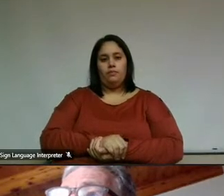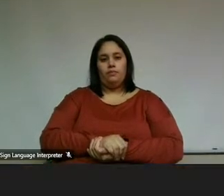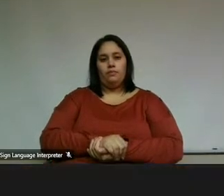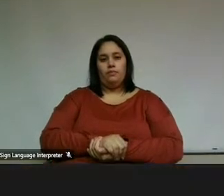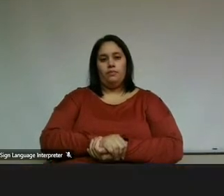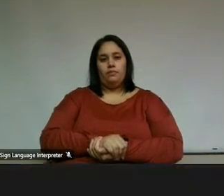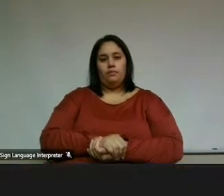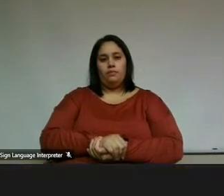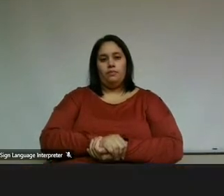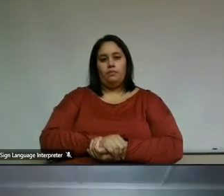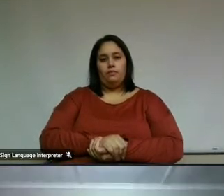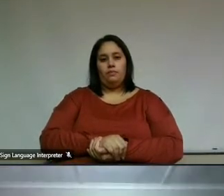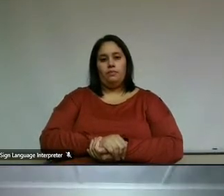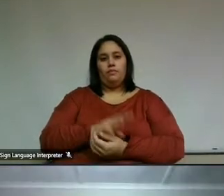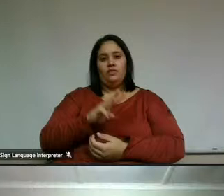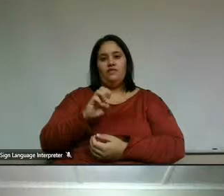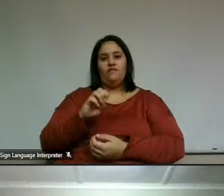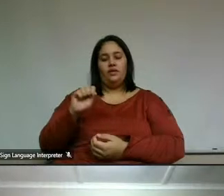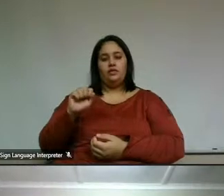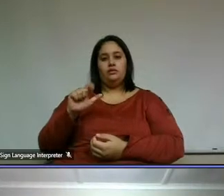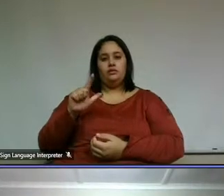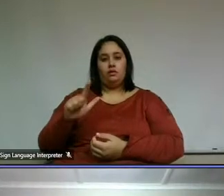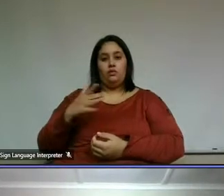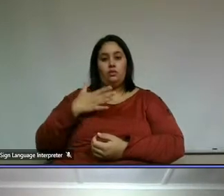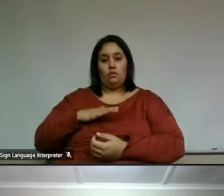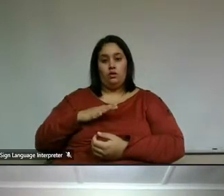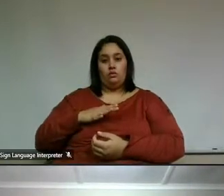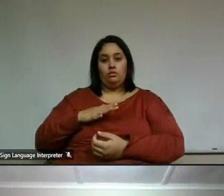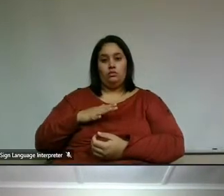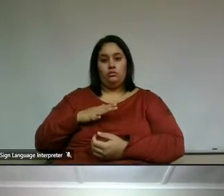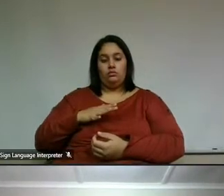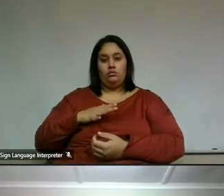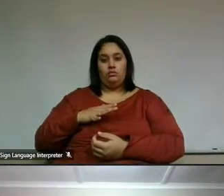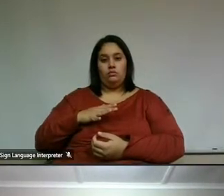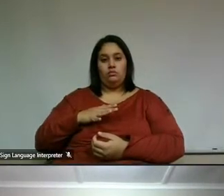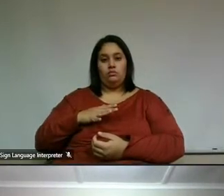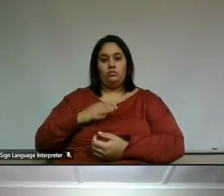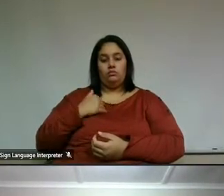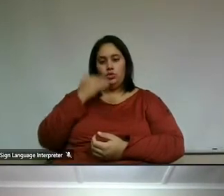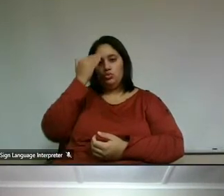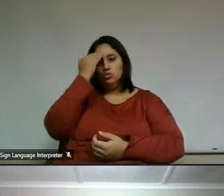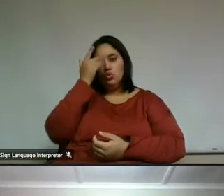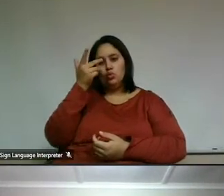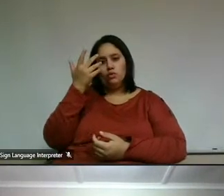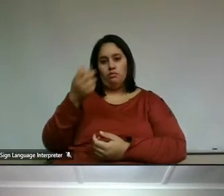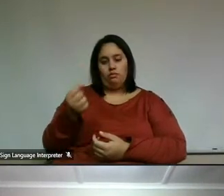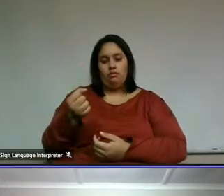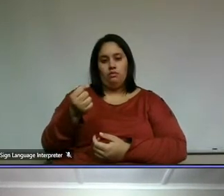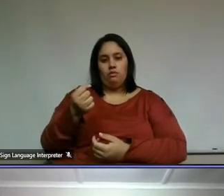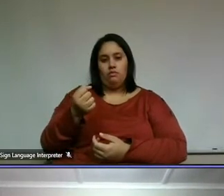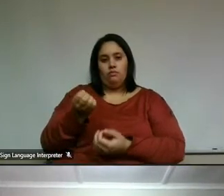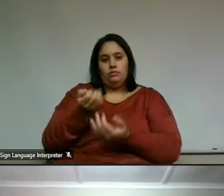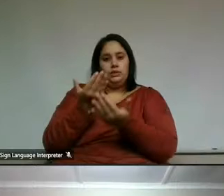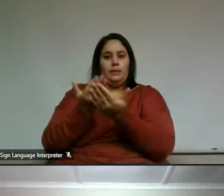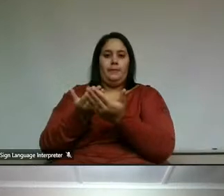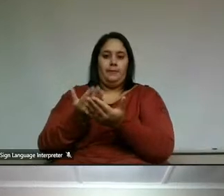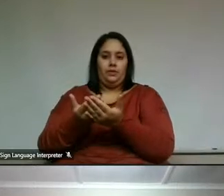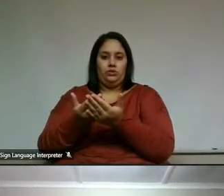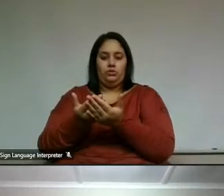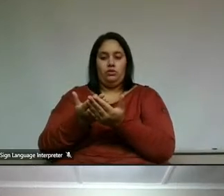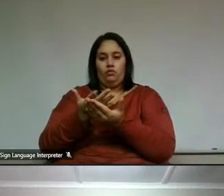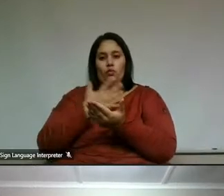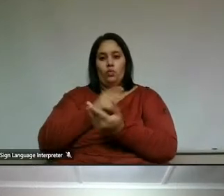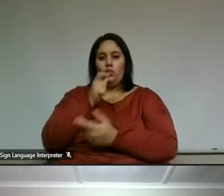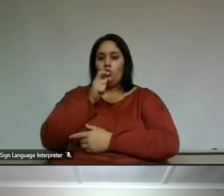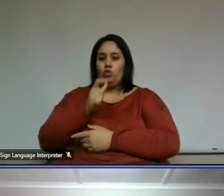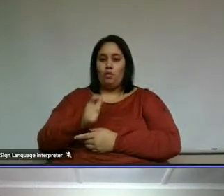Mr. Vessels, if you're online and if you'd like to augment, I know you have made a submission. If you'd like to